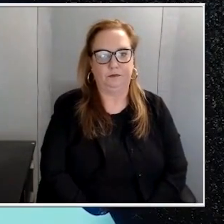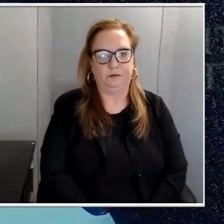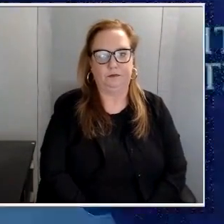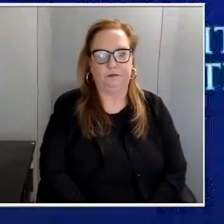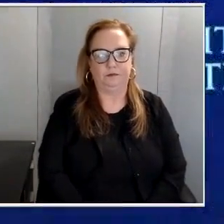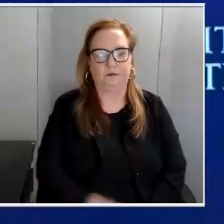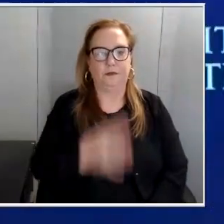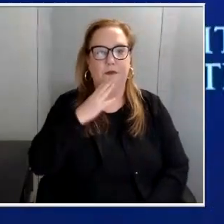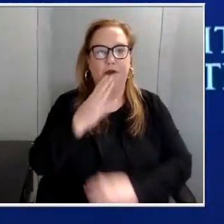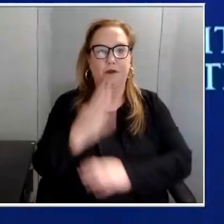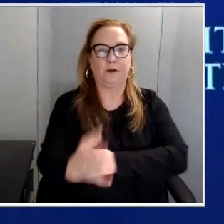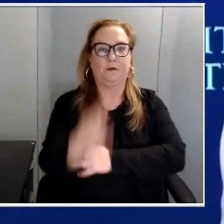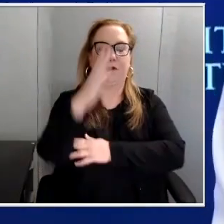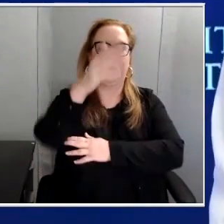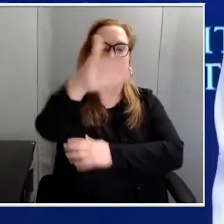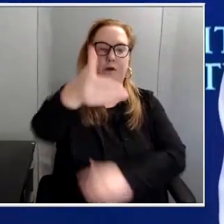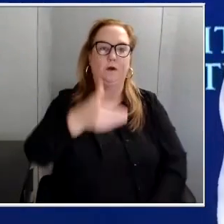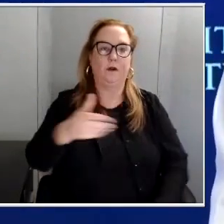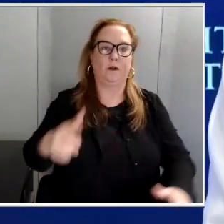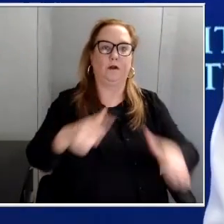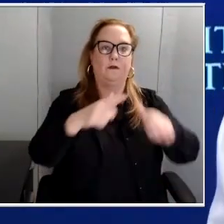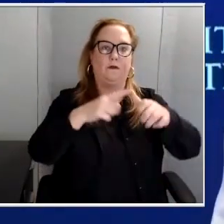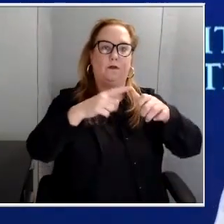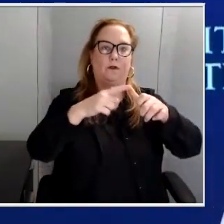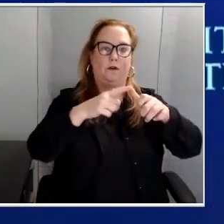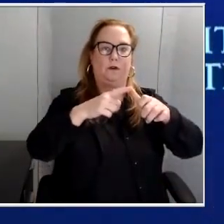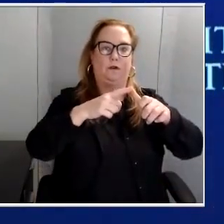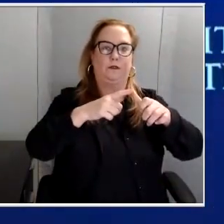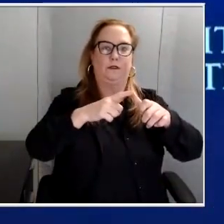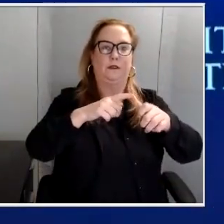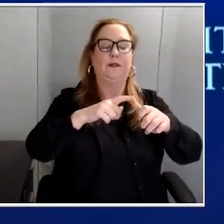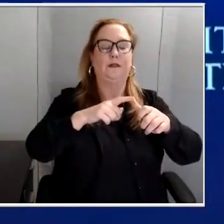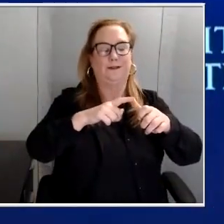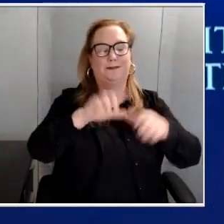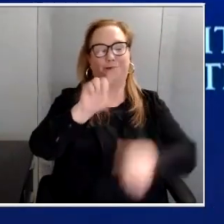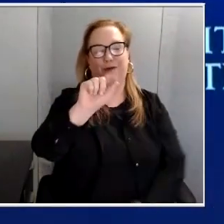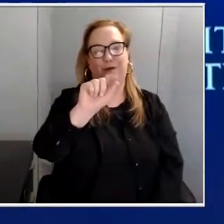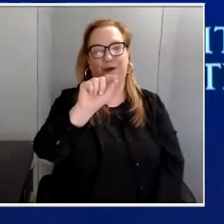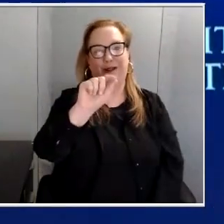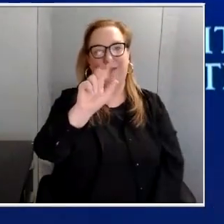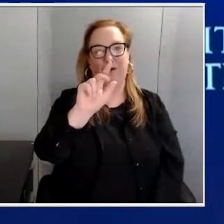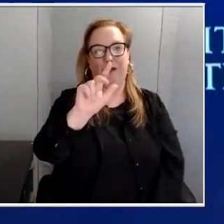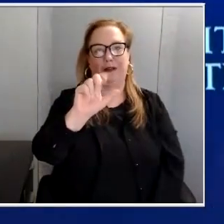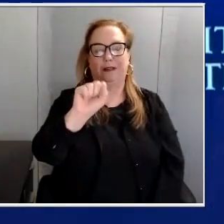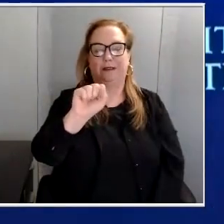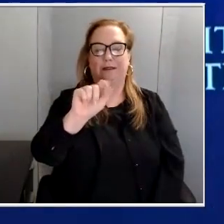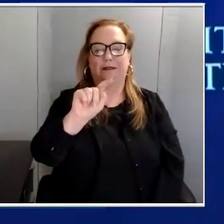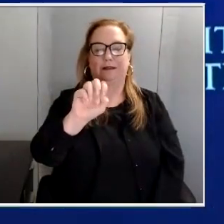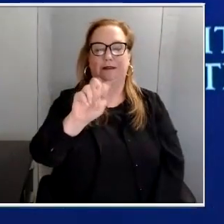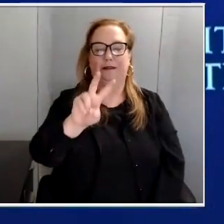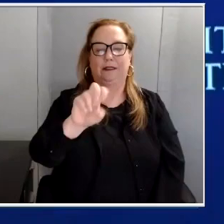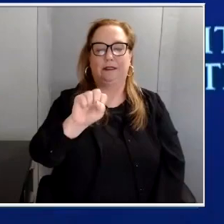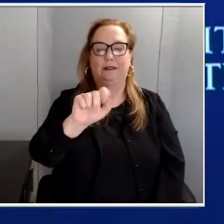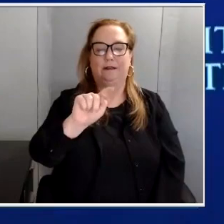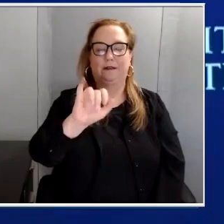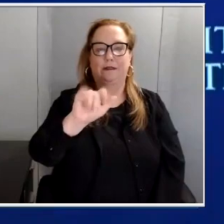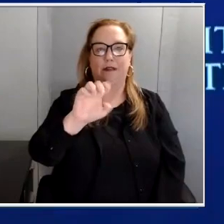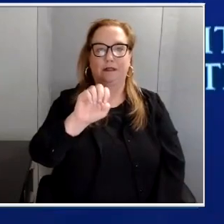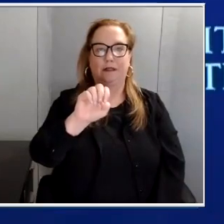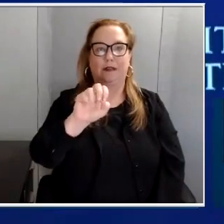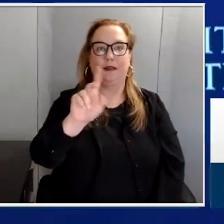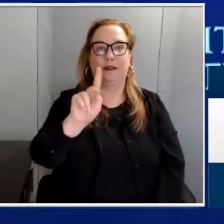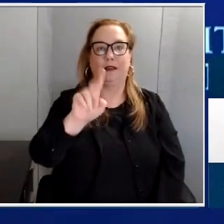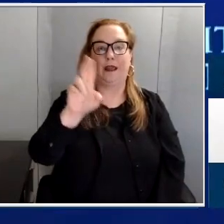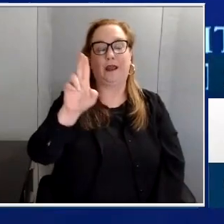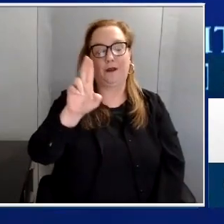Hey, good morning. Welcome to the first Show Me the Science episode of 2023. I'm Dr. Steve Stites, Chief Medical Officer at the University of Kansas Health